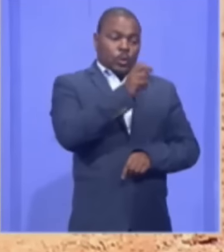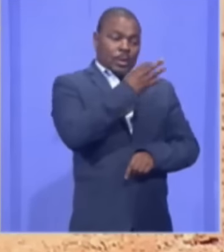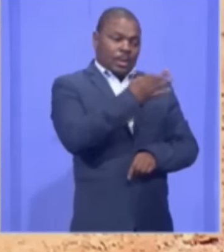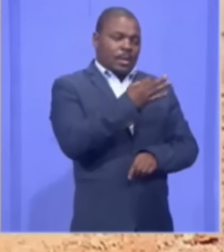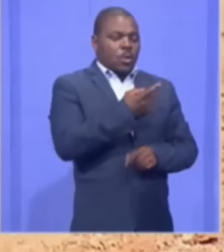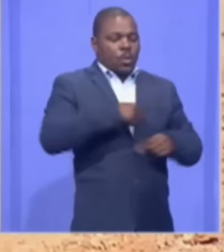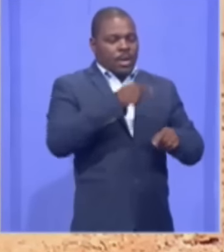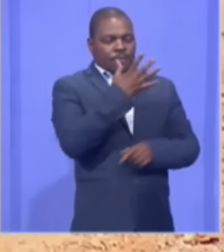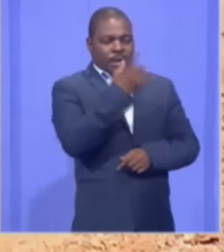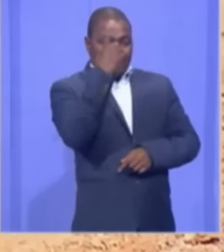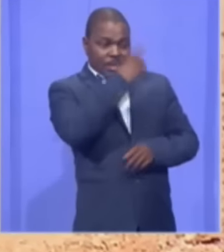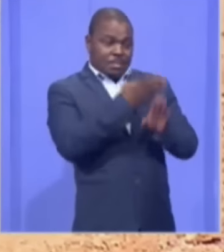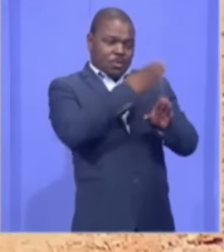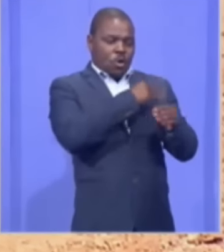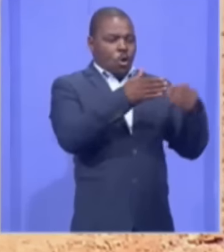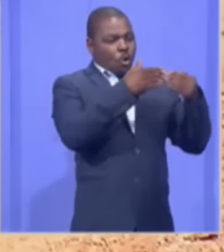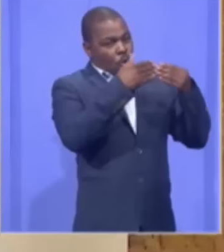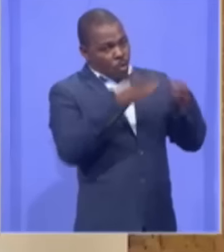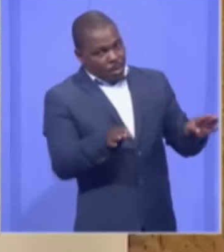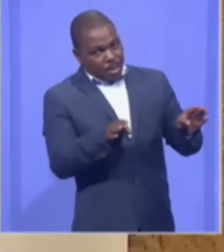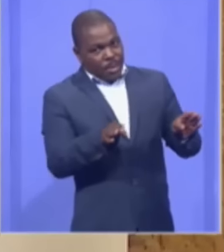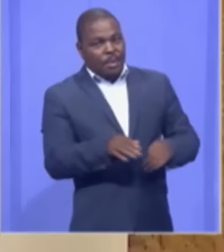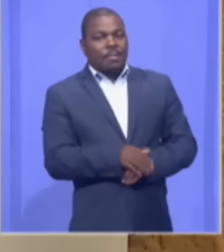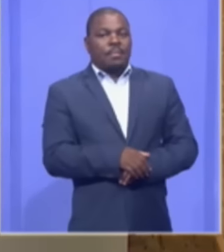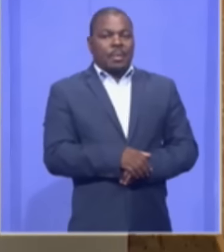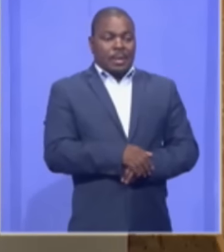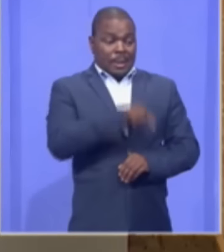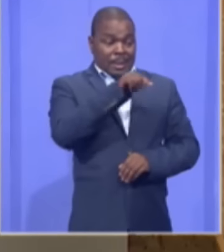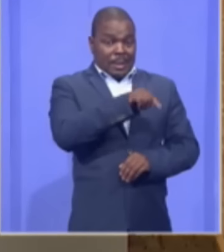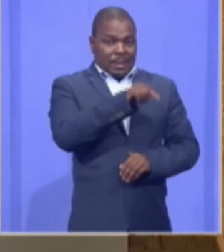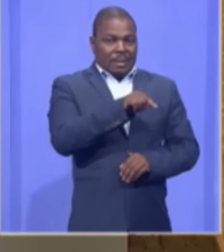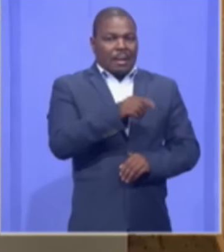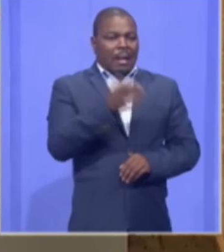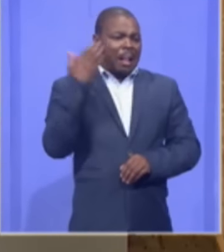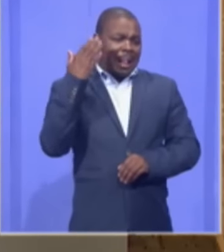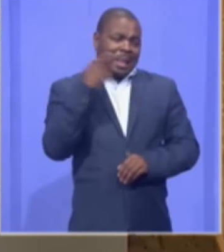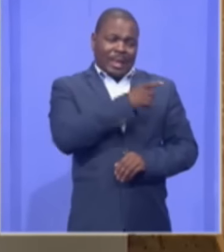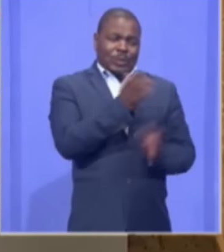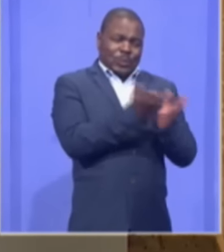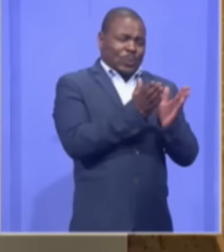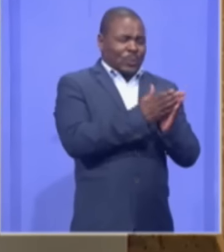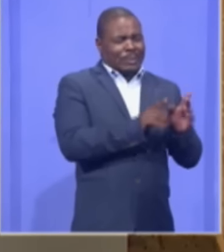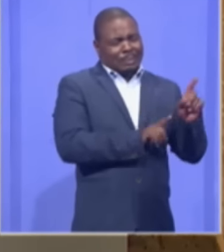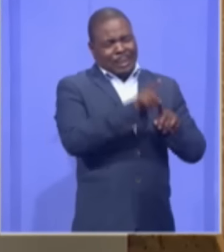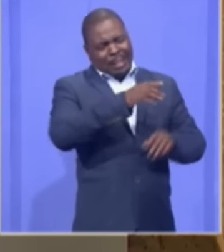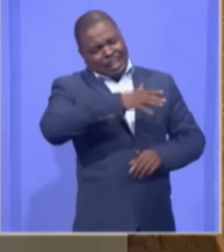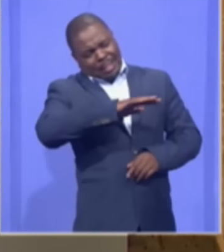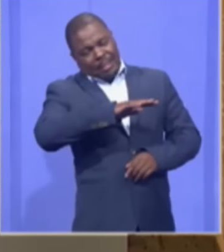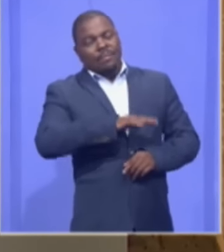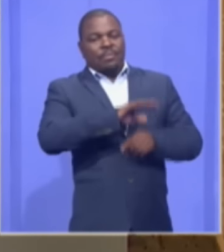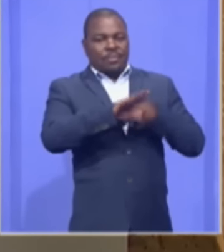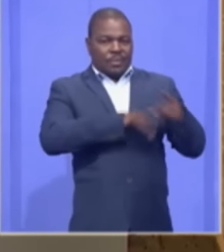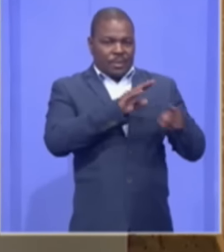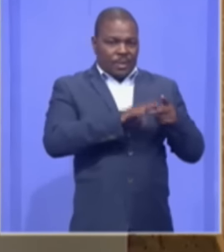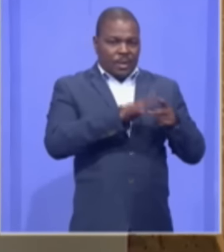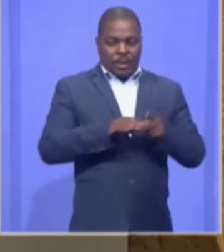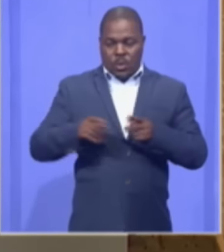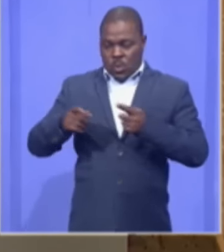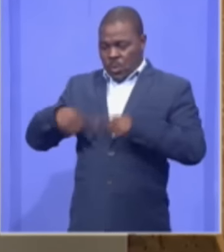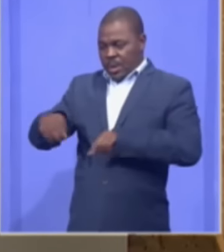before, and by then our school was part of those underperforming schools. Then we spoke with the